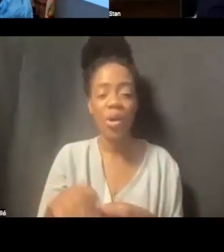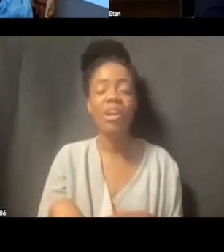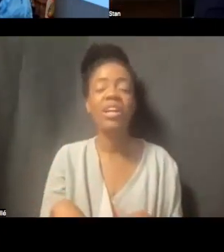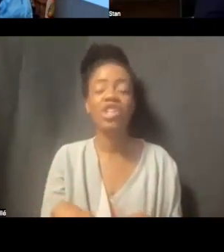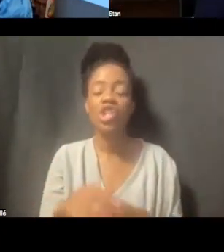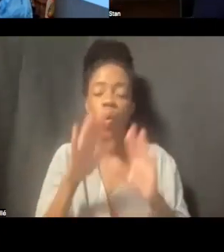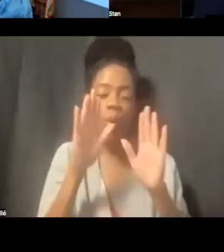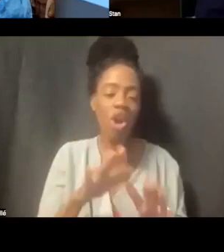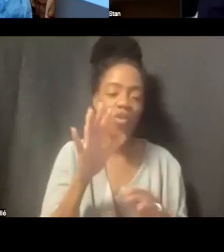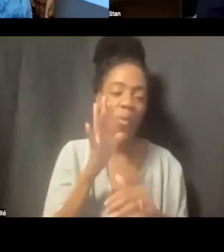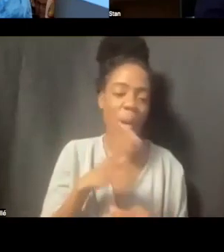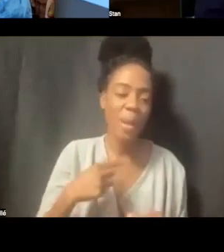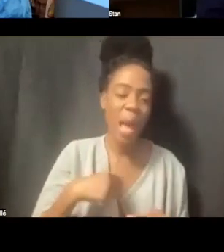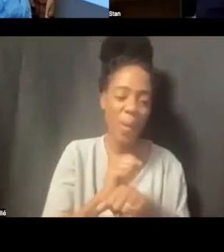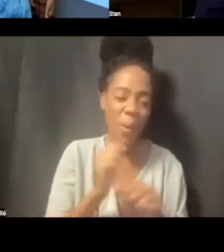Yeah.